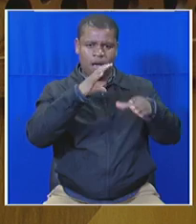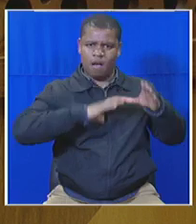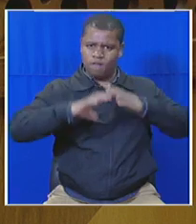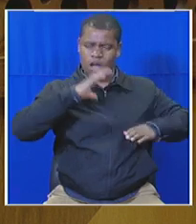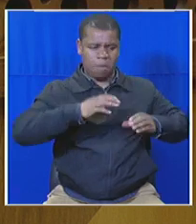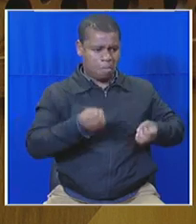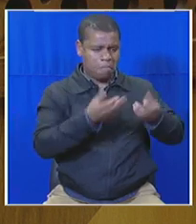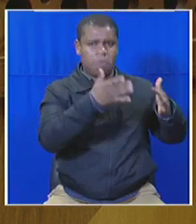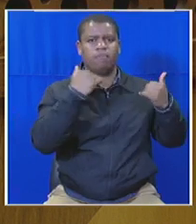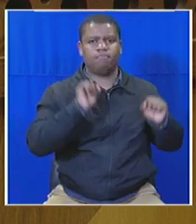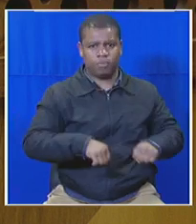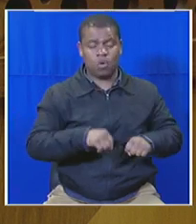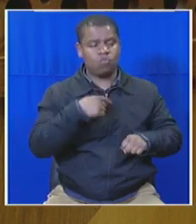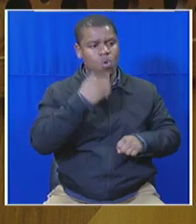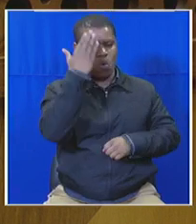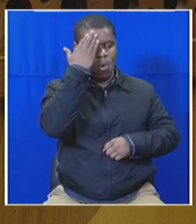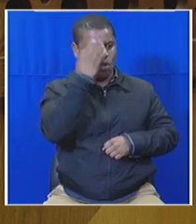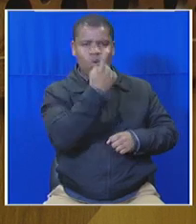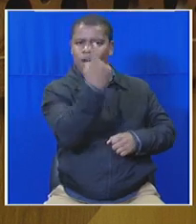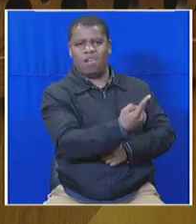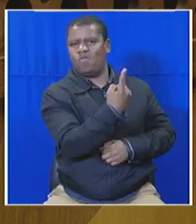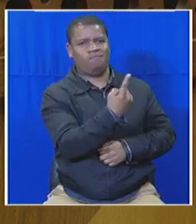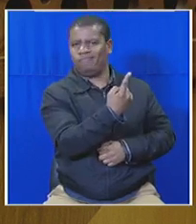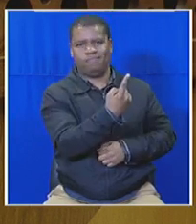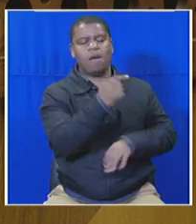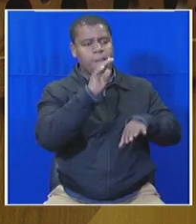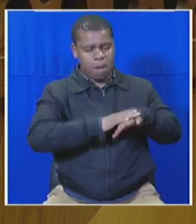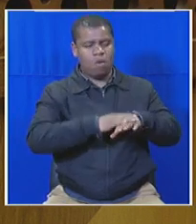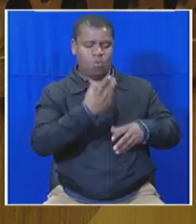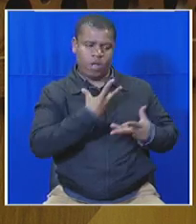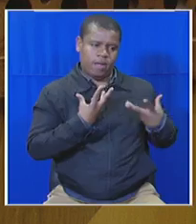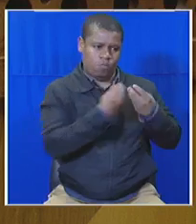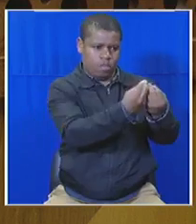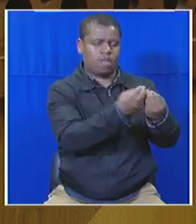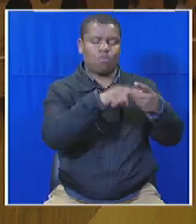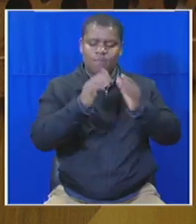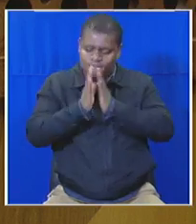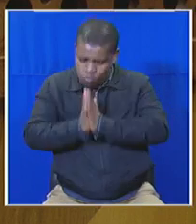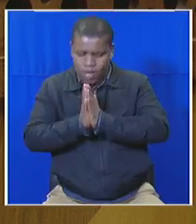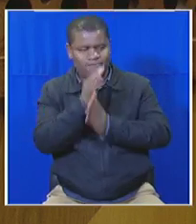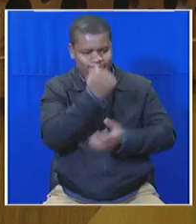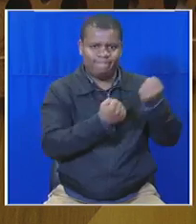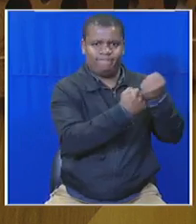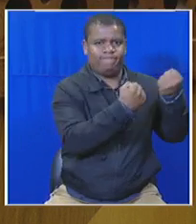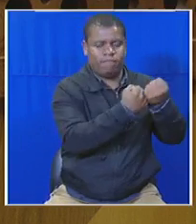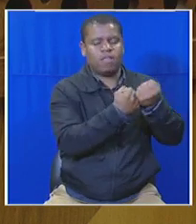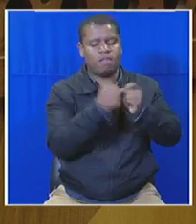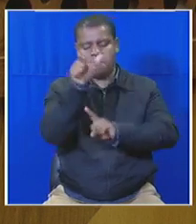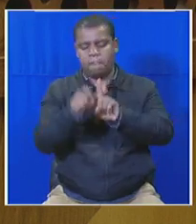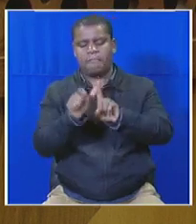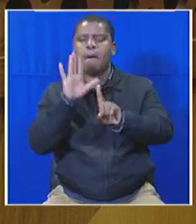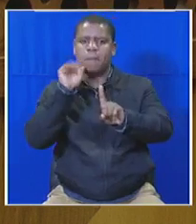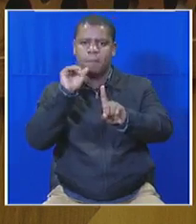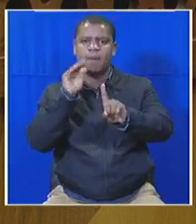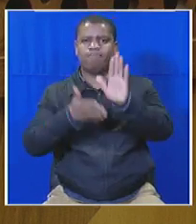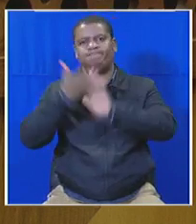find comfort knowing that you are not alone in your mourning. We are with you and we are praying with you. Hamba kahle, Ken, and rest in God's peace,